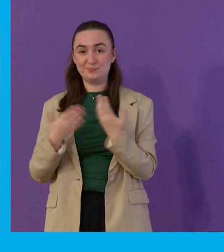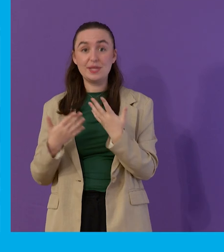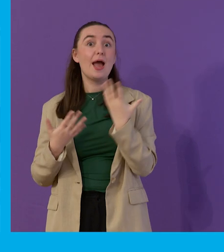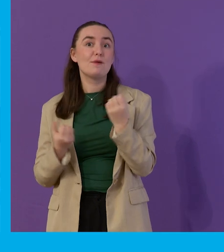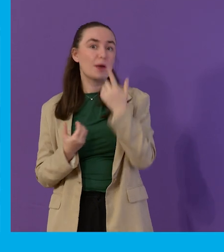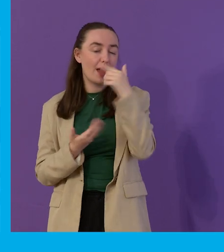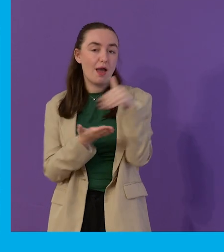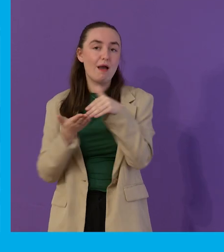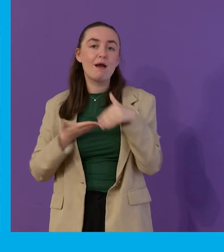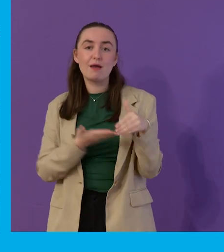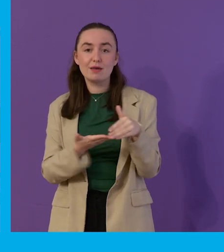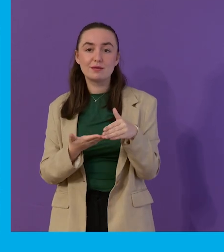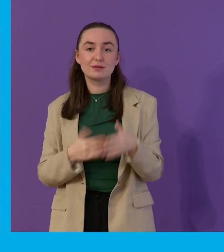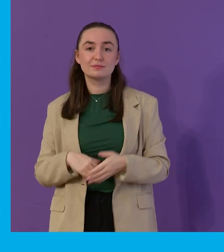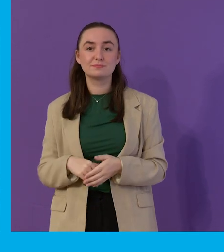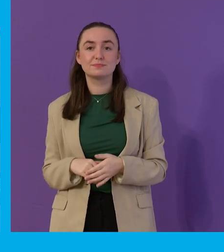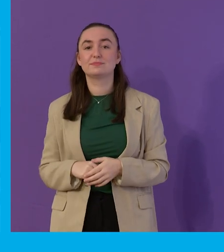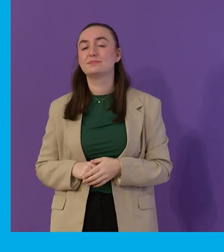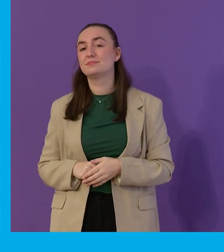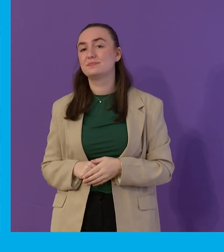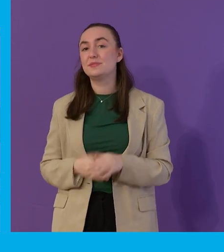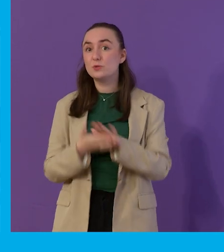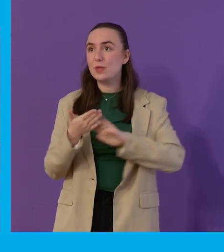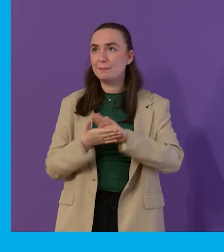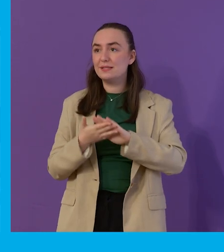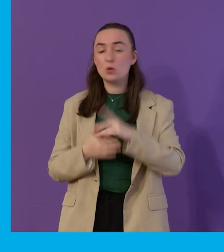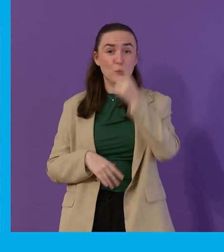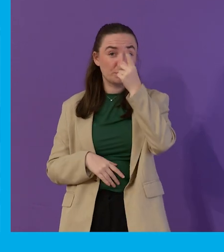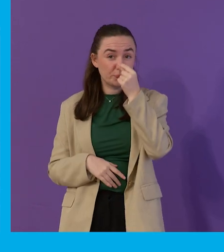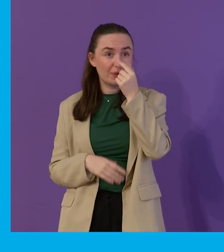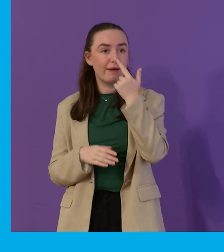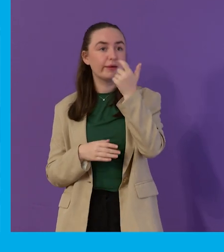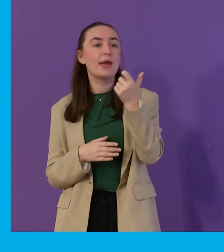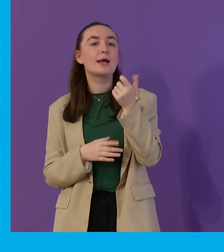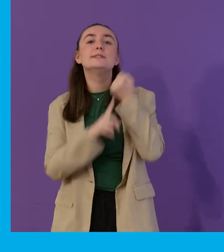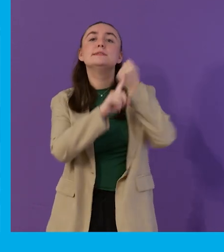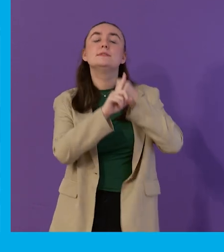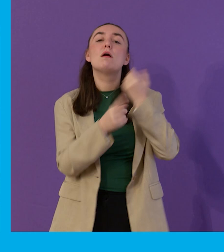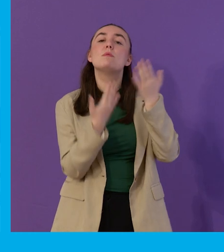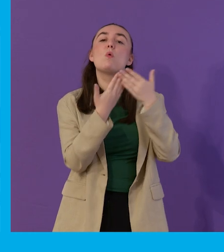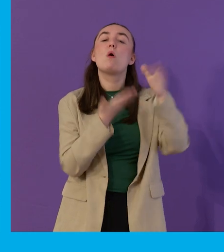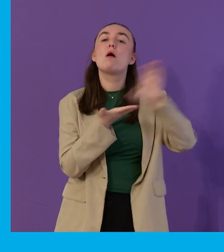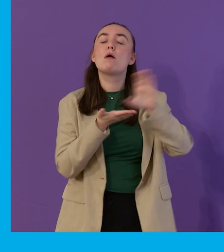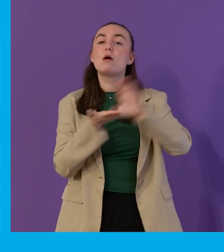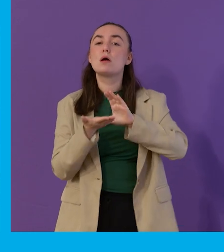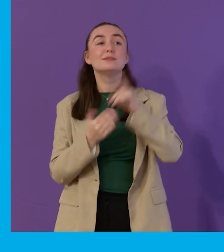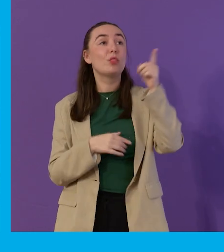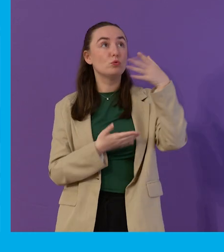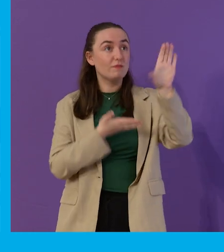the form of a paid clerk, which means that they have the ability to go after other funds. And anything that they